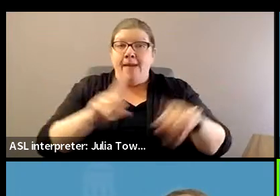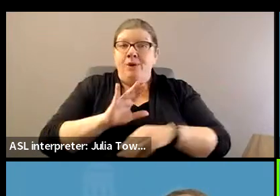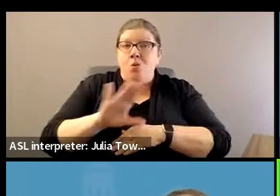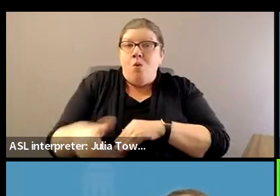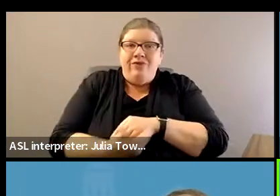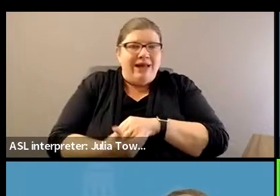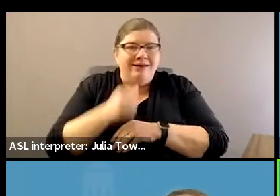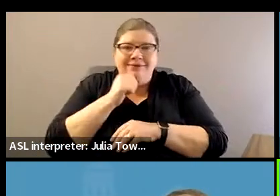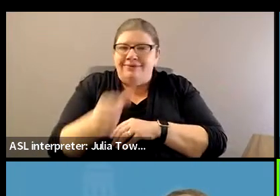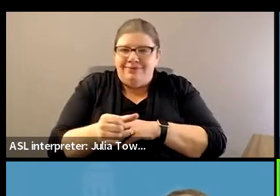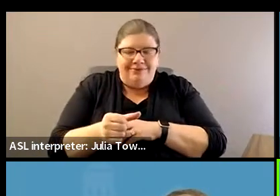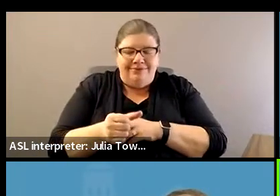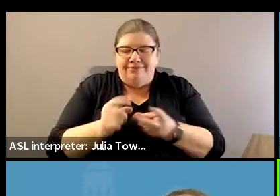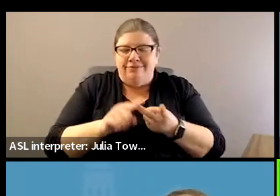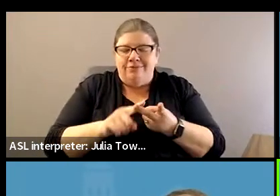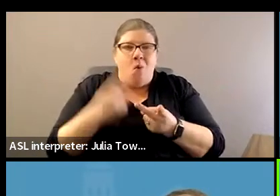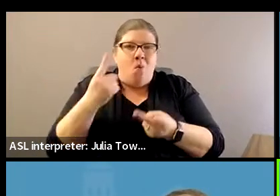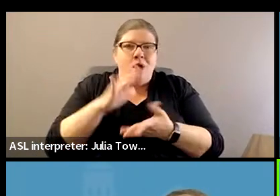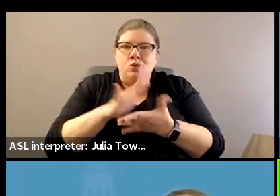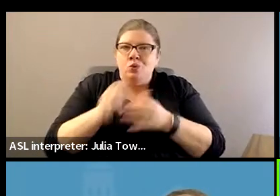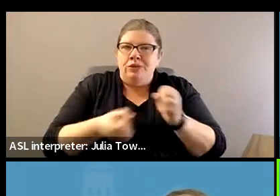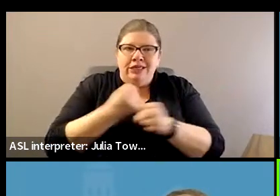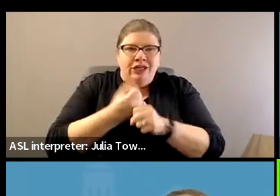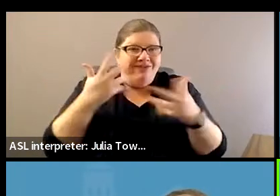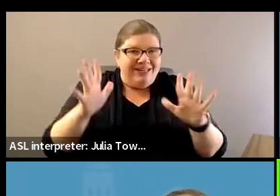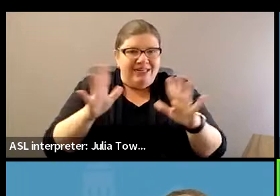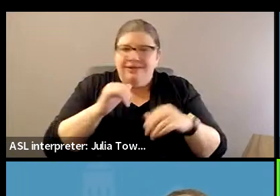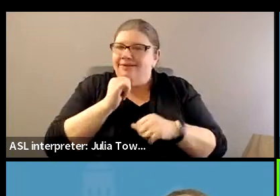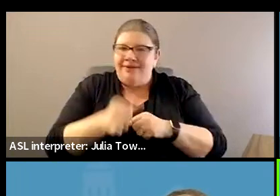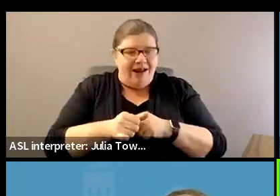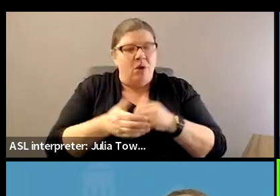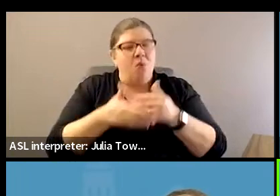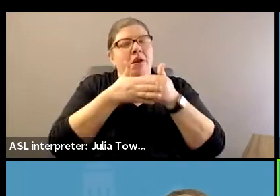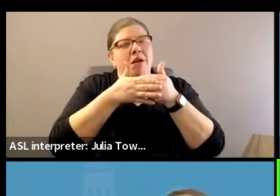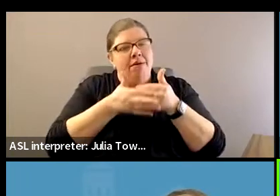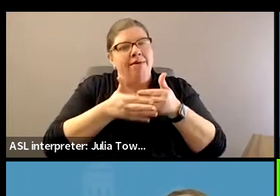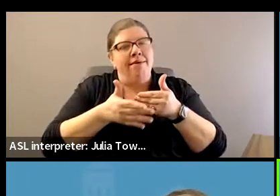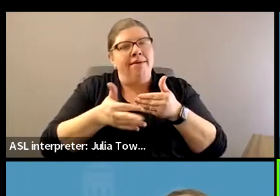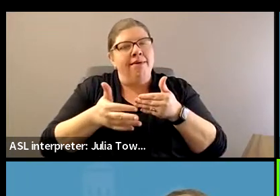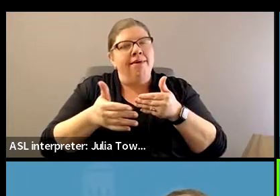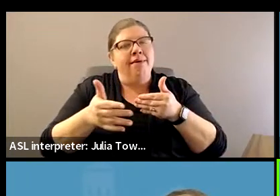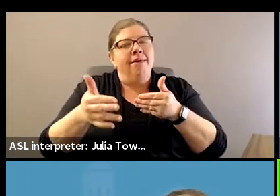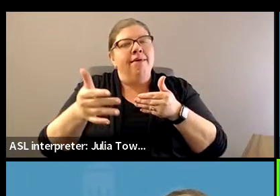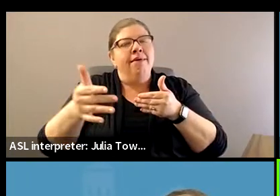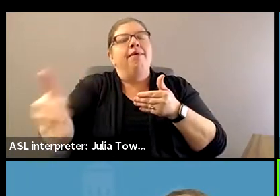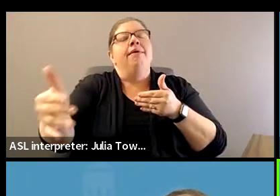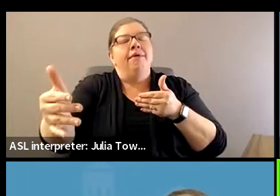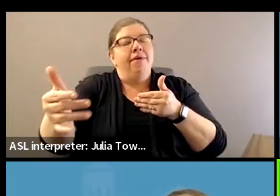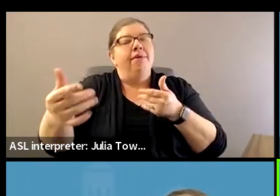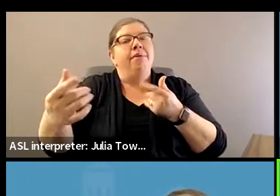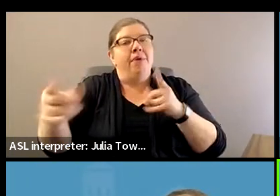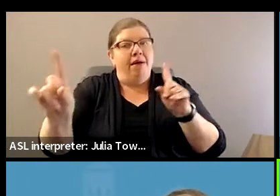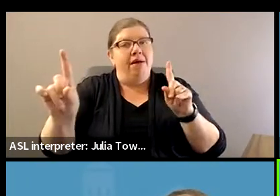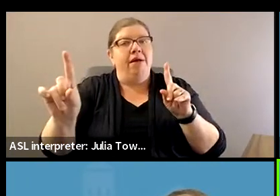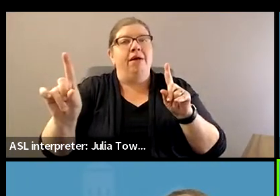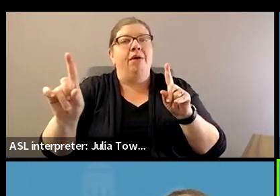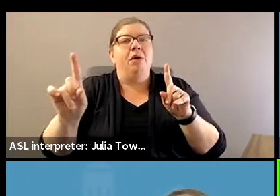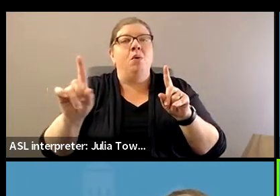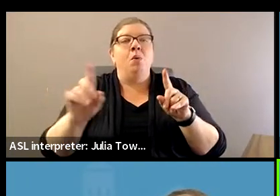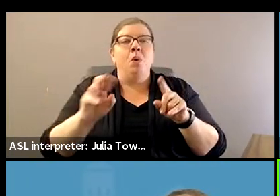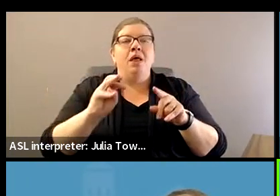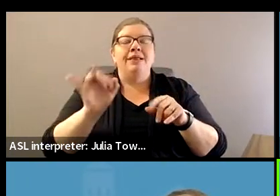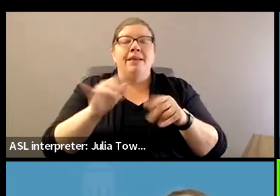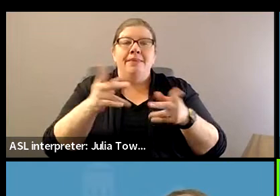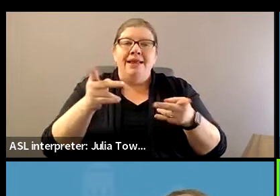overnight. This is not going to happen over one school year. It's going to happen over a very long period of time to where we get to where Mr. Vance was